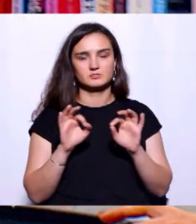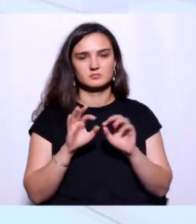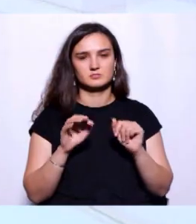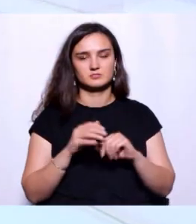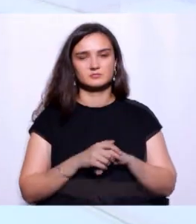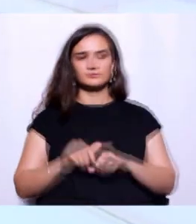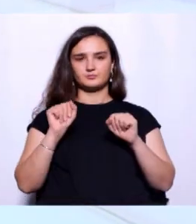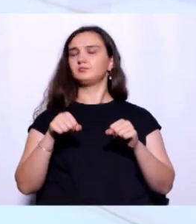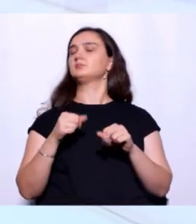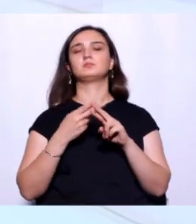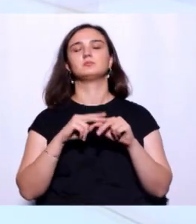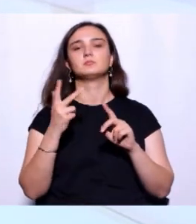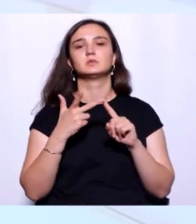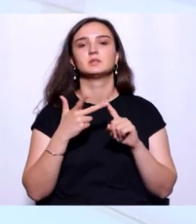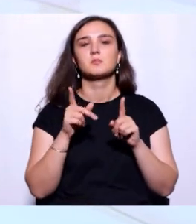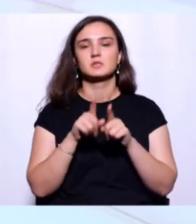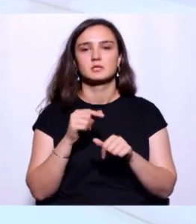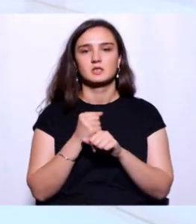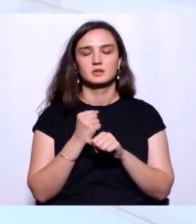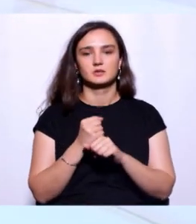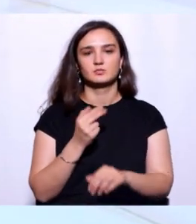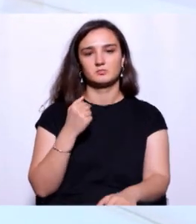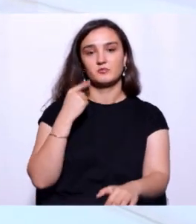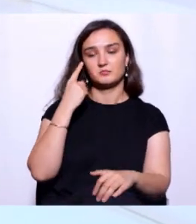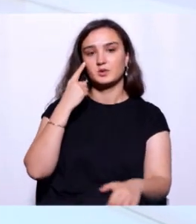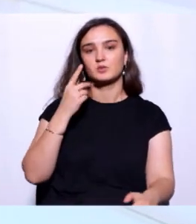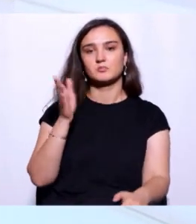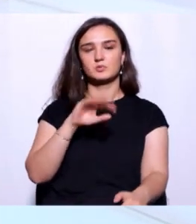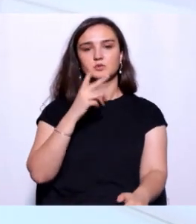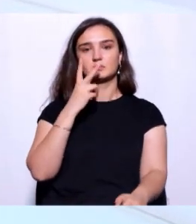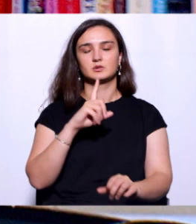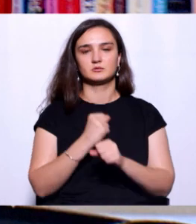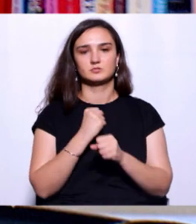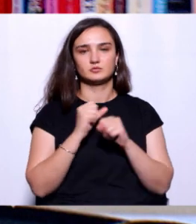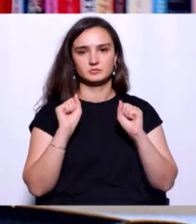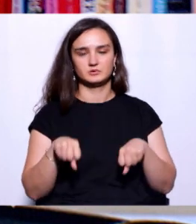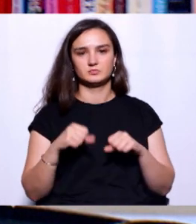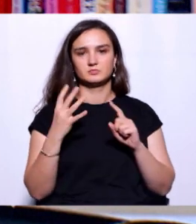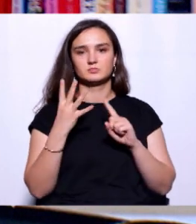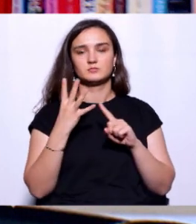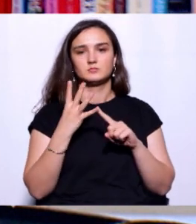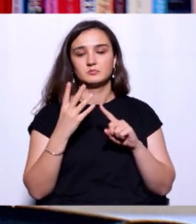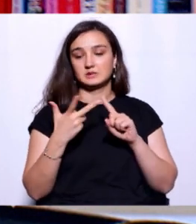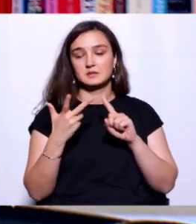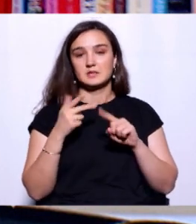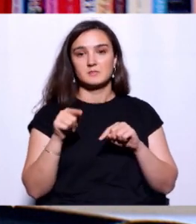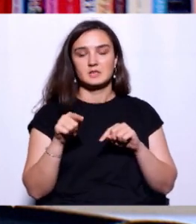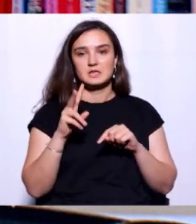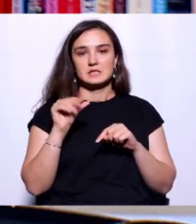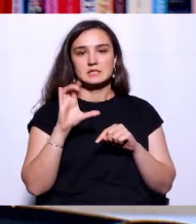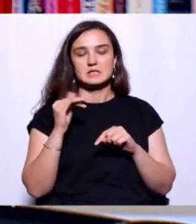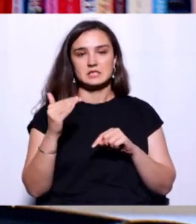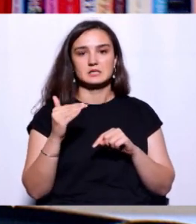And can you do the third one also? I think so. Let's see what I can do. Mm-hmm. So, for the third one,